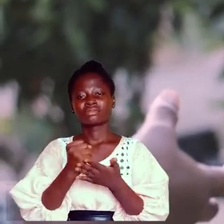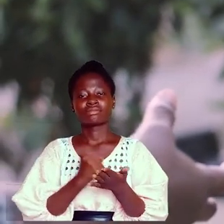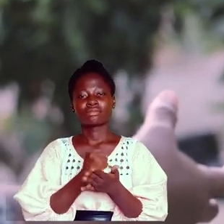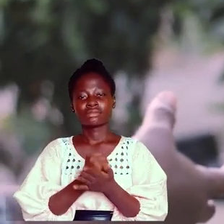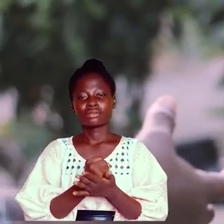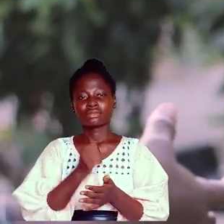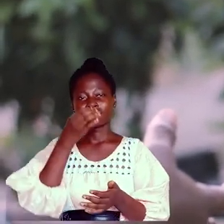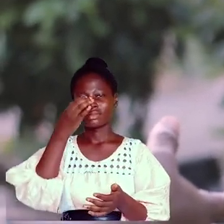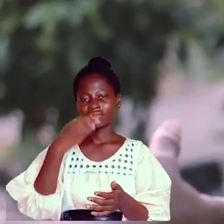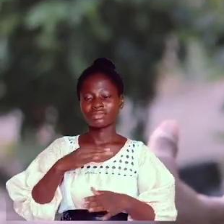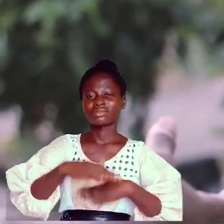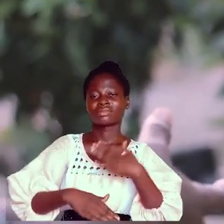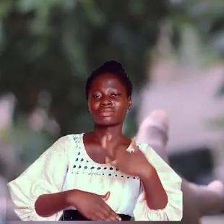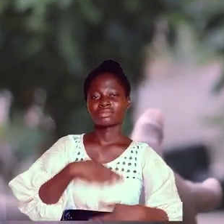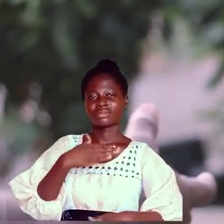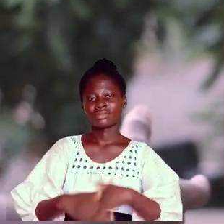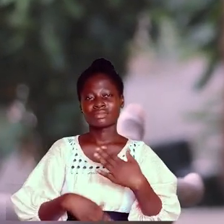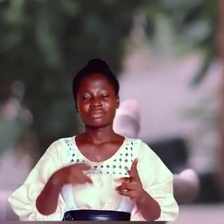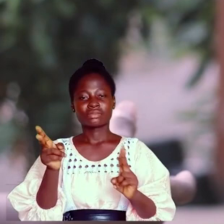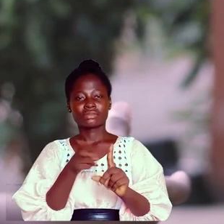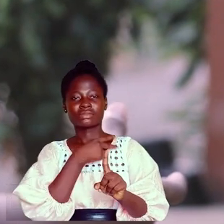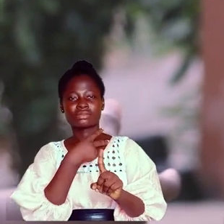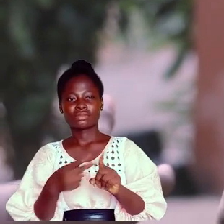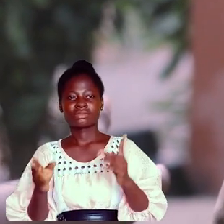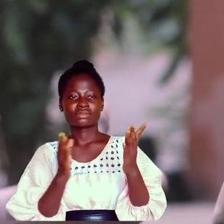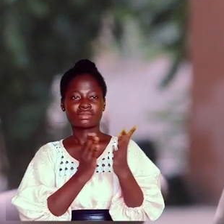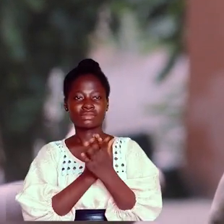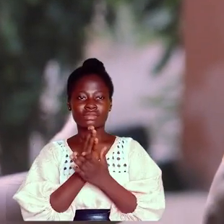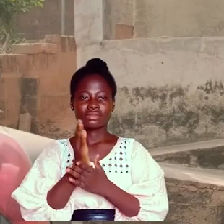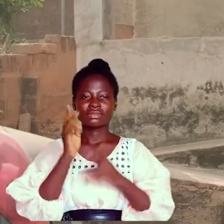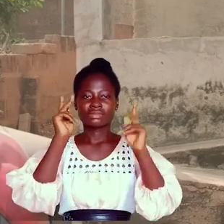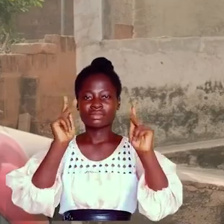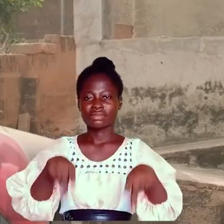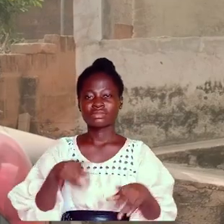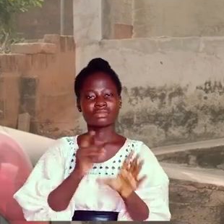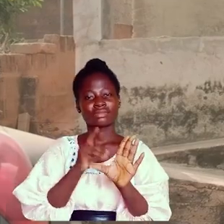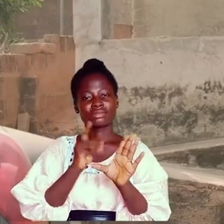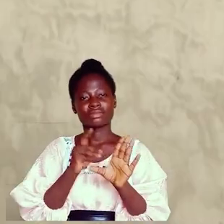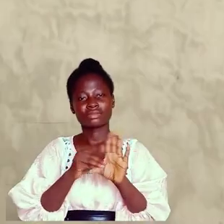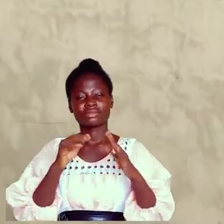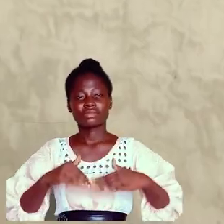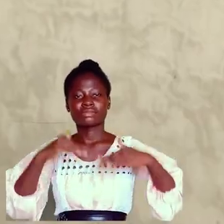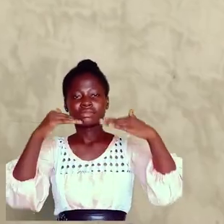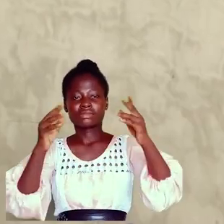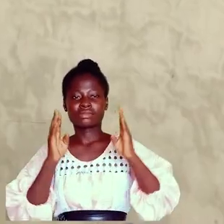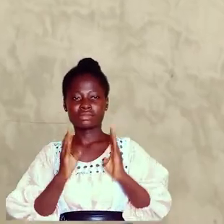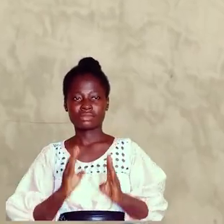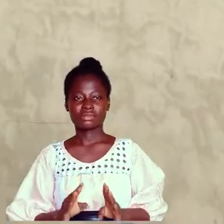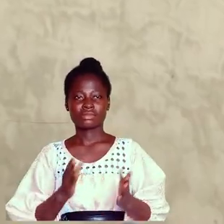cases involving the violation of the rights of people with disabilities and promoting human rights and administrative